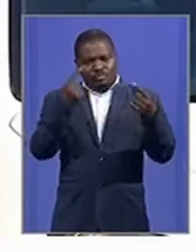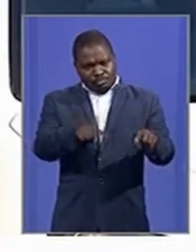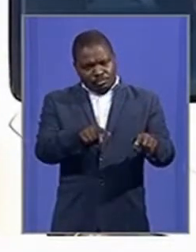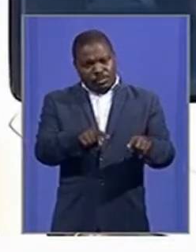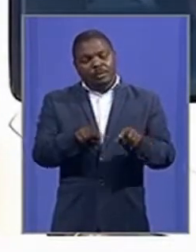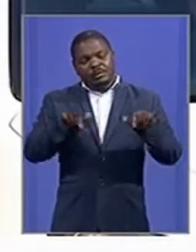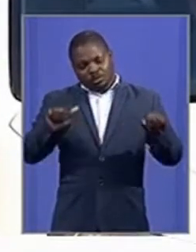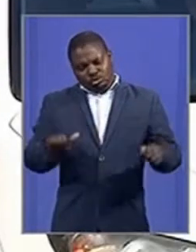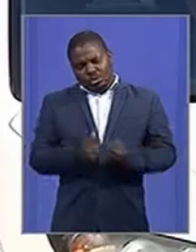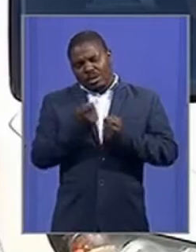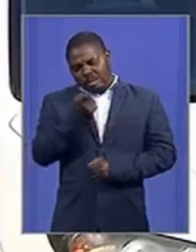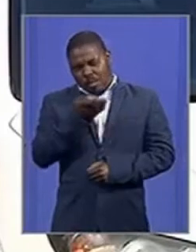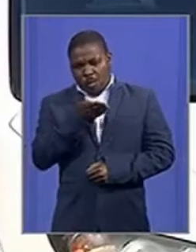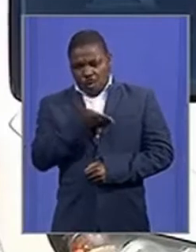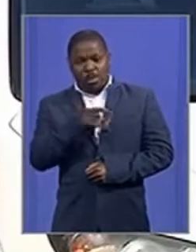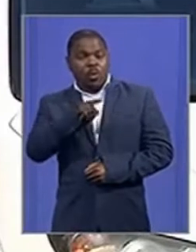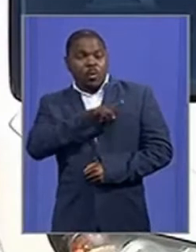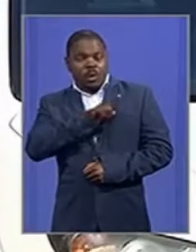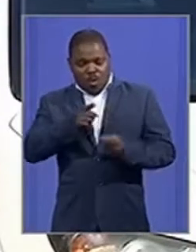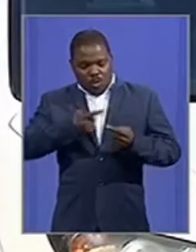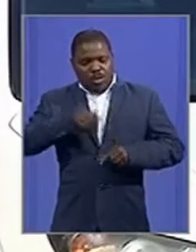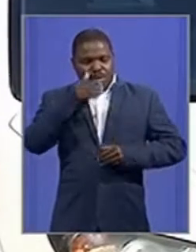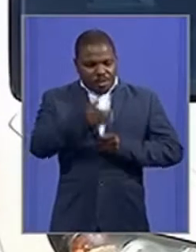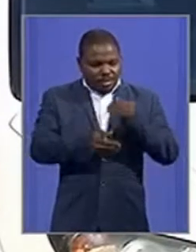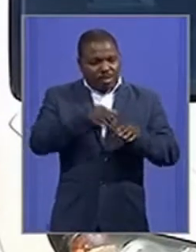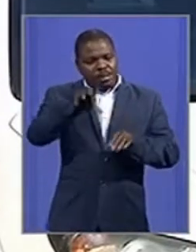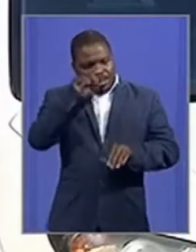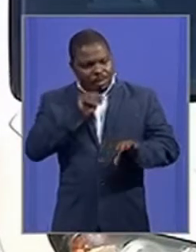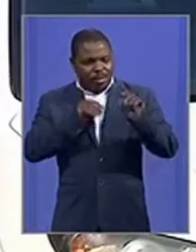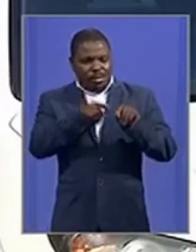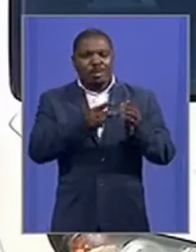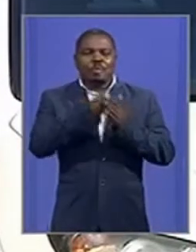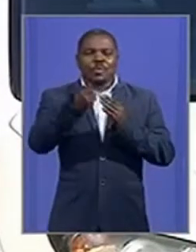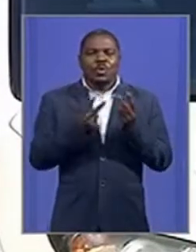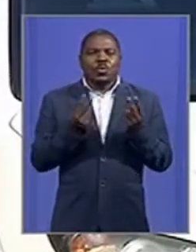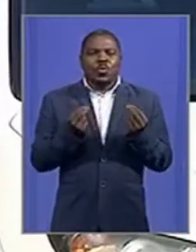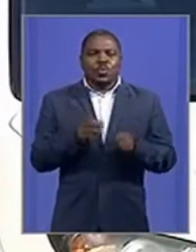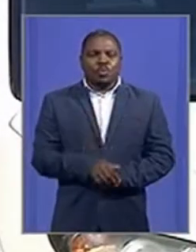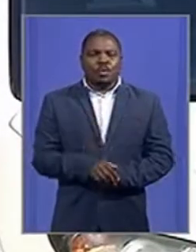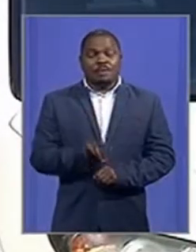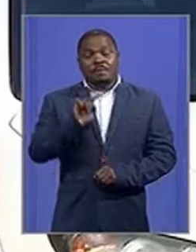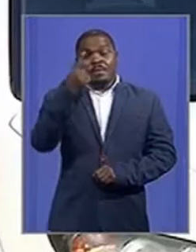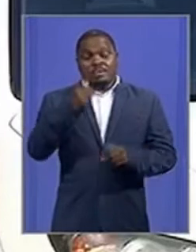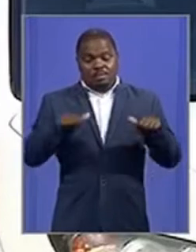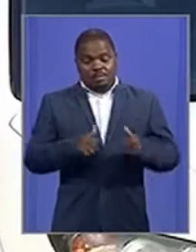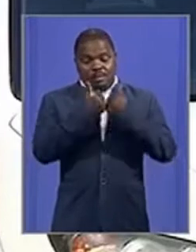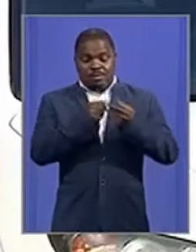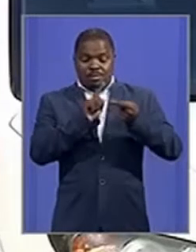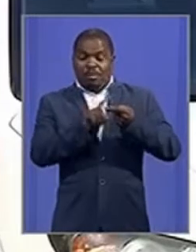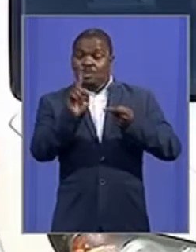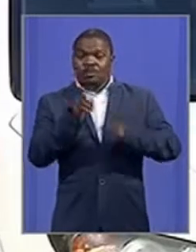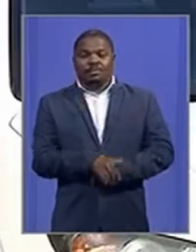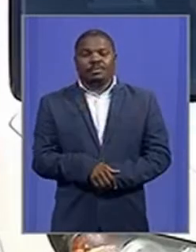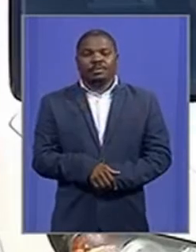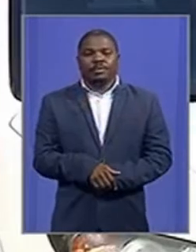bit of challenges because we are learning as we go along. It's a new project for us. The first challenge that we are having is